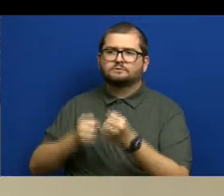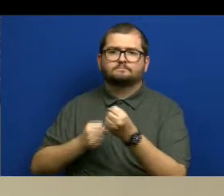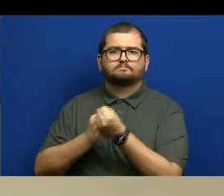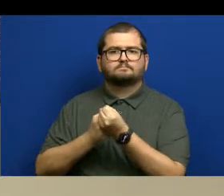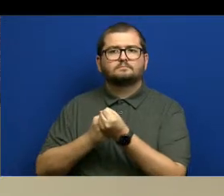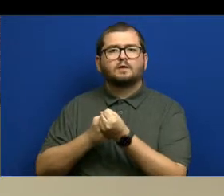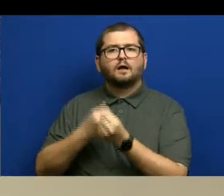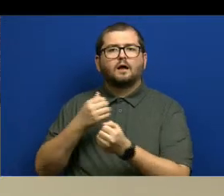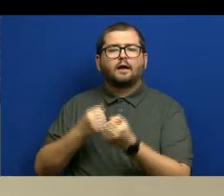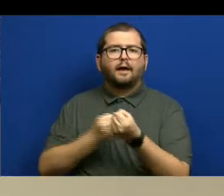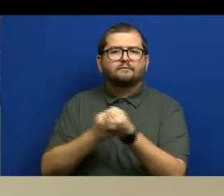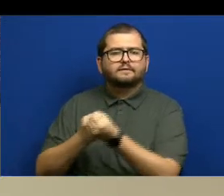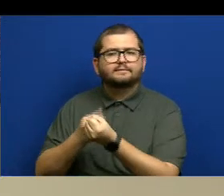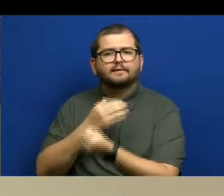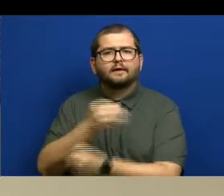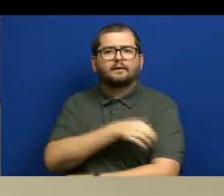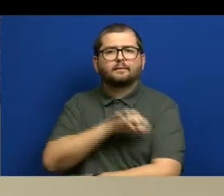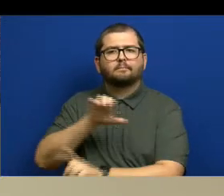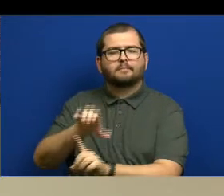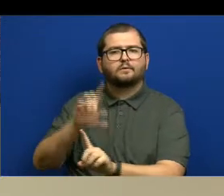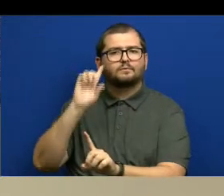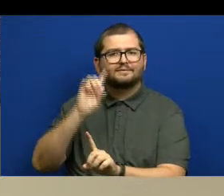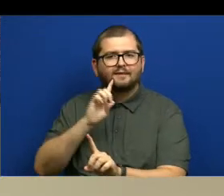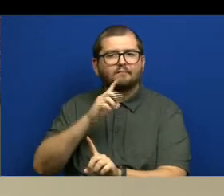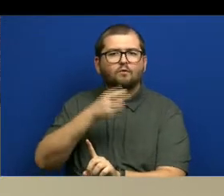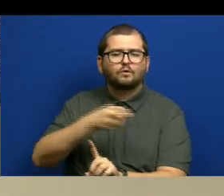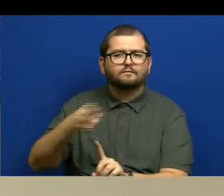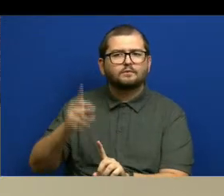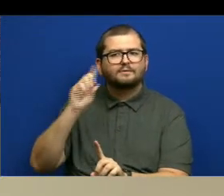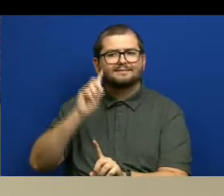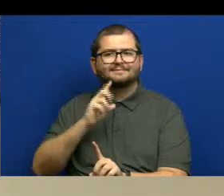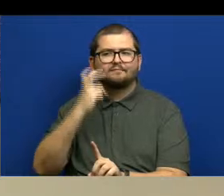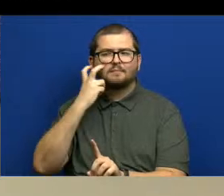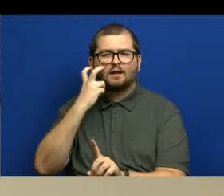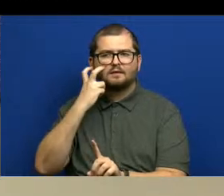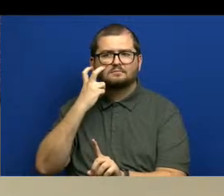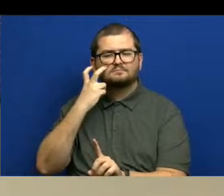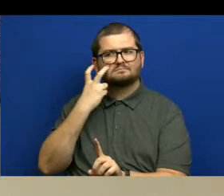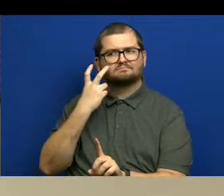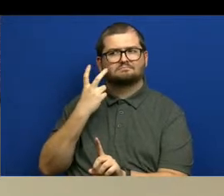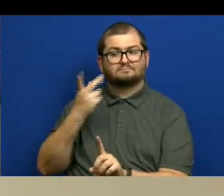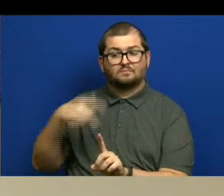and empowerment for Arizona's deaf, hard of hearing, and deafblind communities,